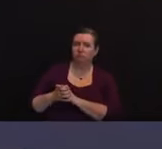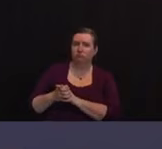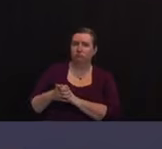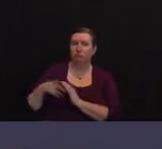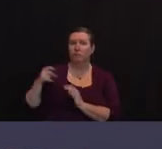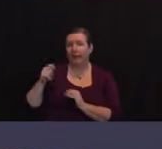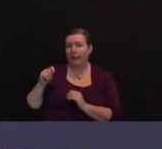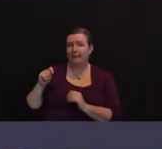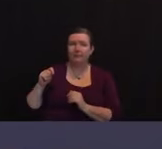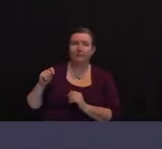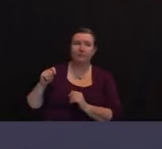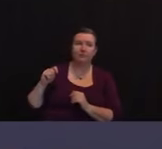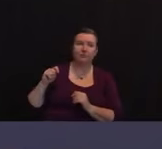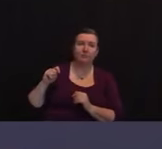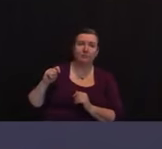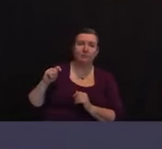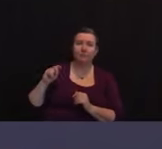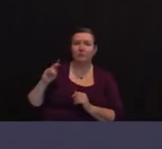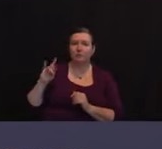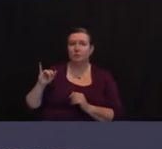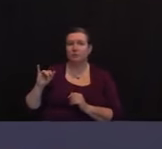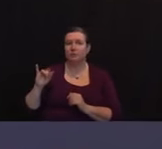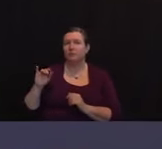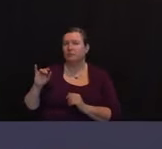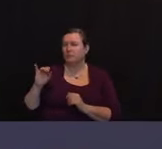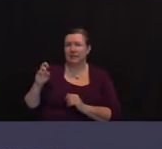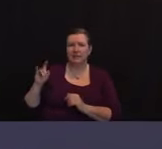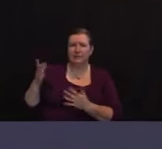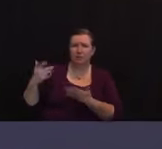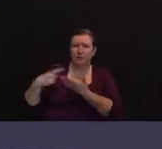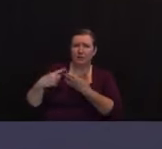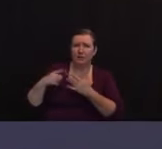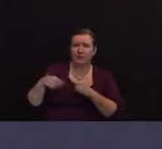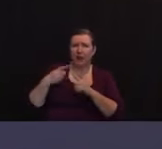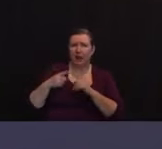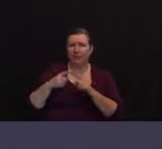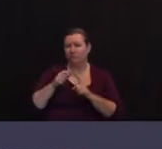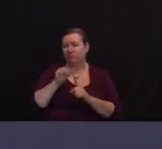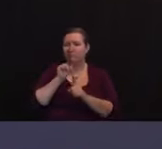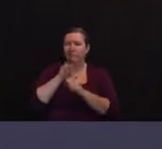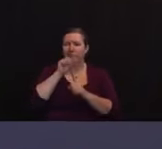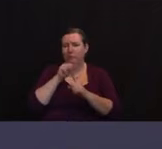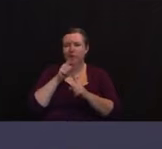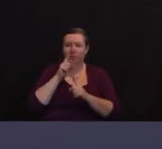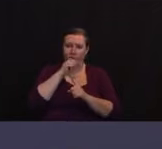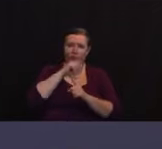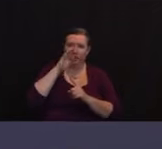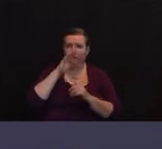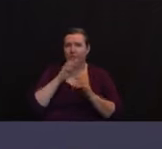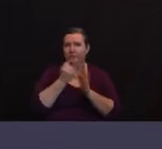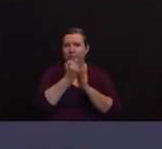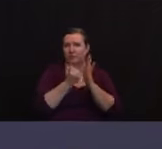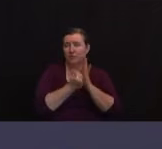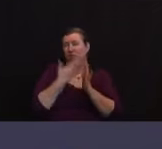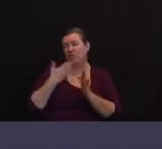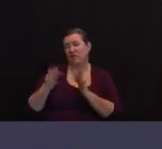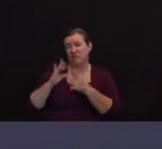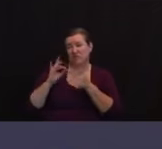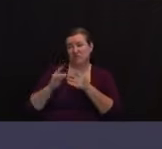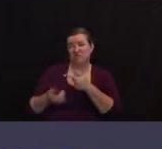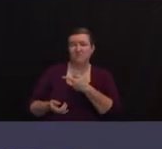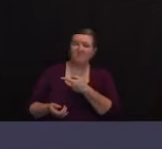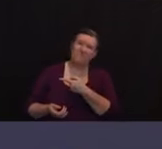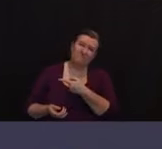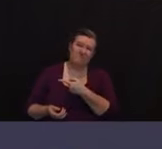get folks who would create some fraudulent passport of some sort. Thank you all. I want to give a moment